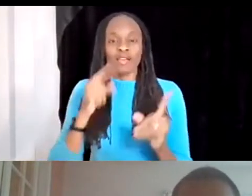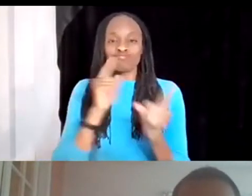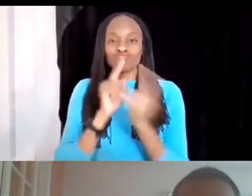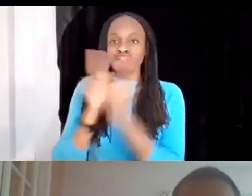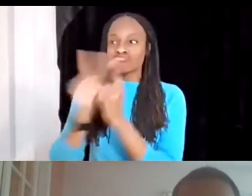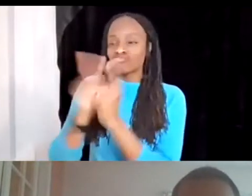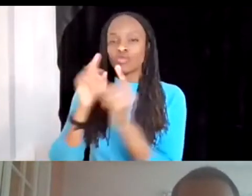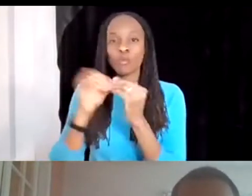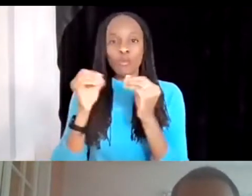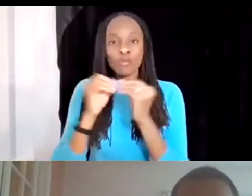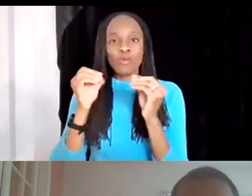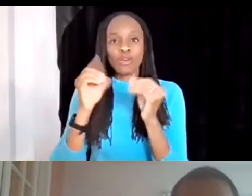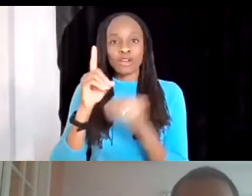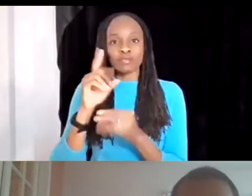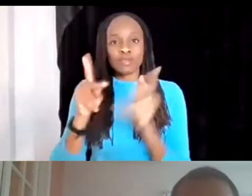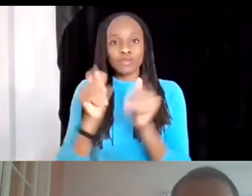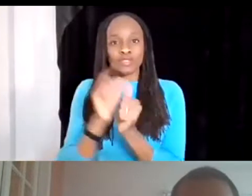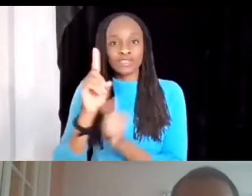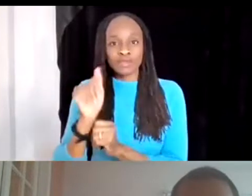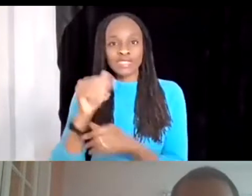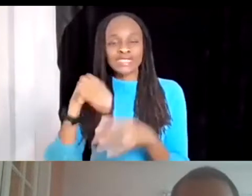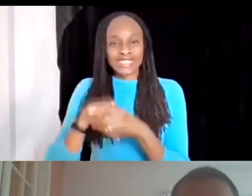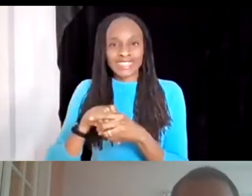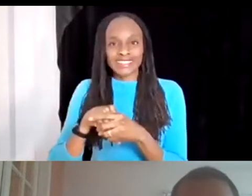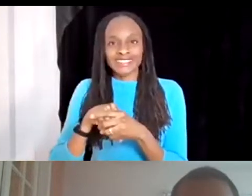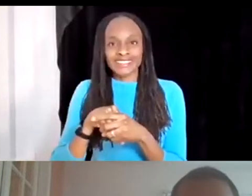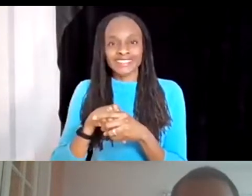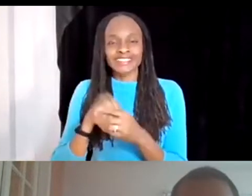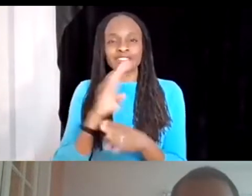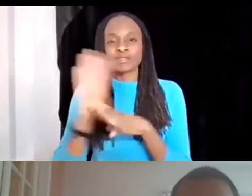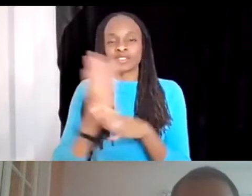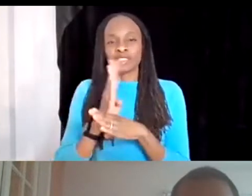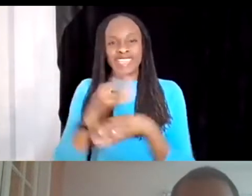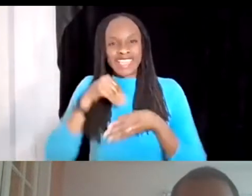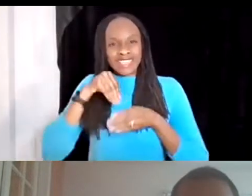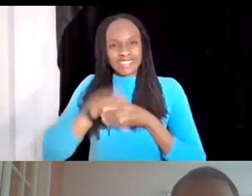of industries, is we have built in within us